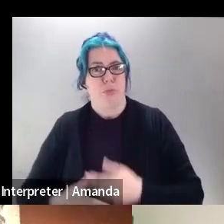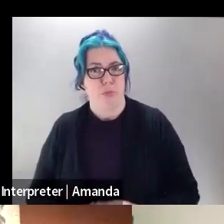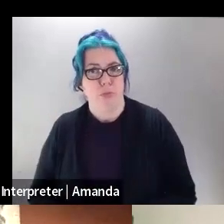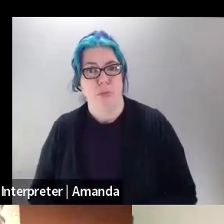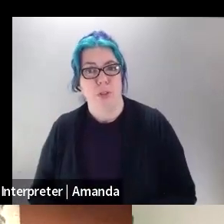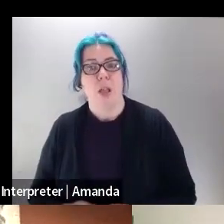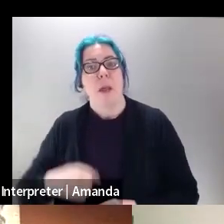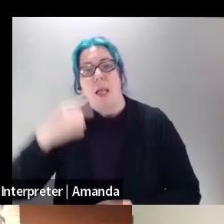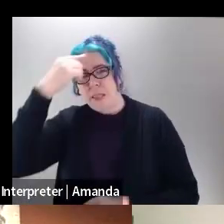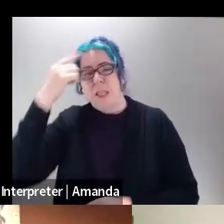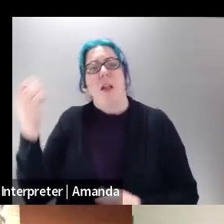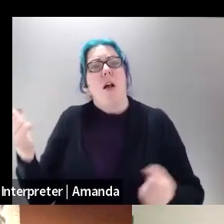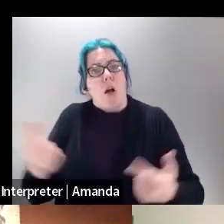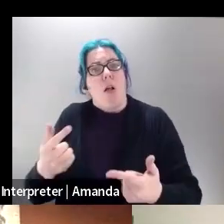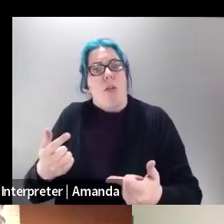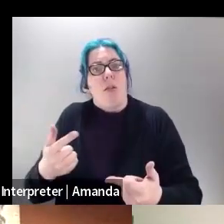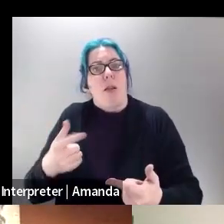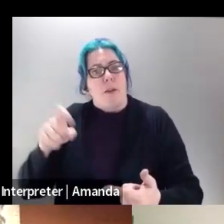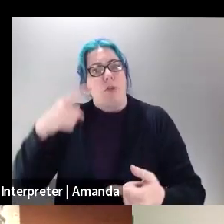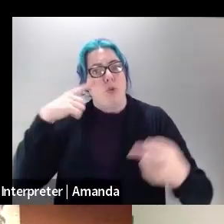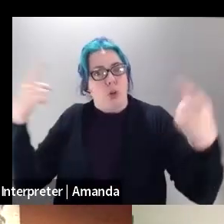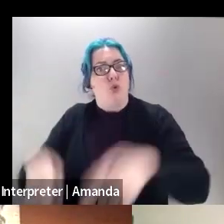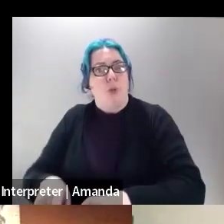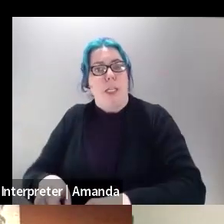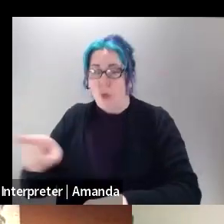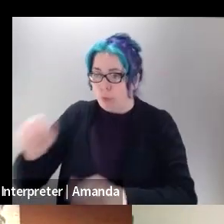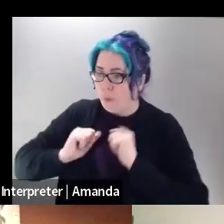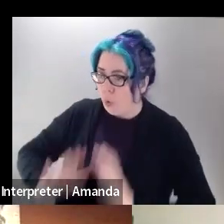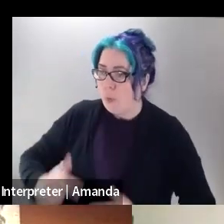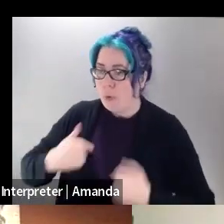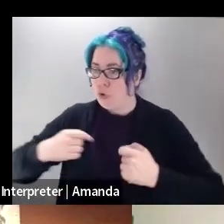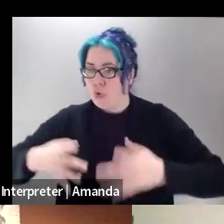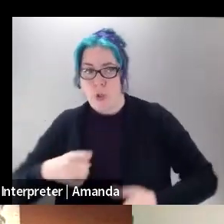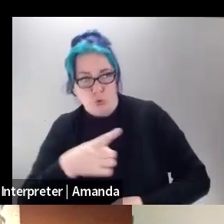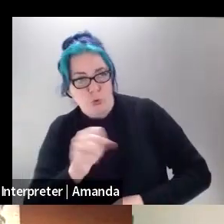job as a director, but we have agreed to work together to collaborate to make this happen.